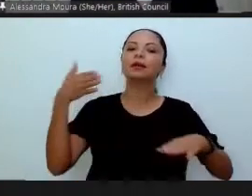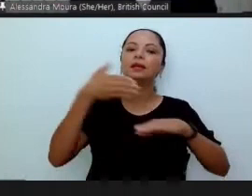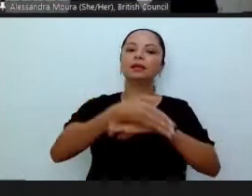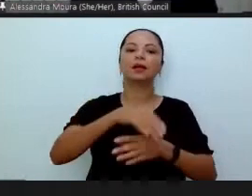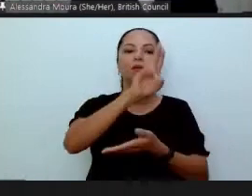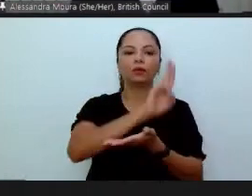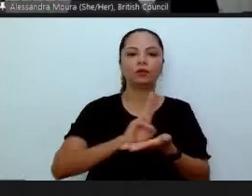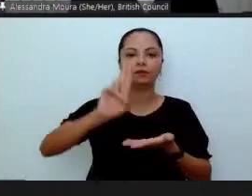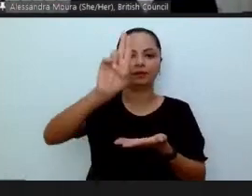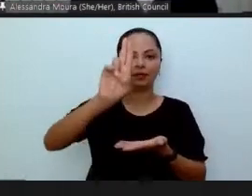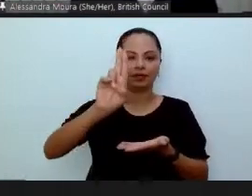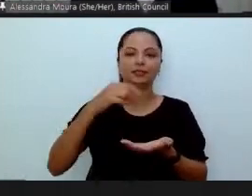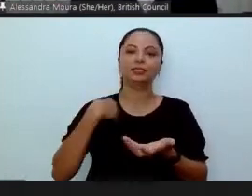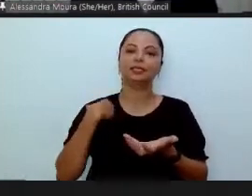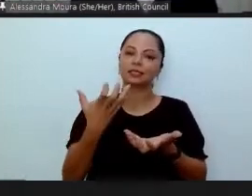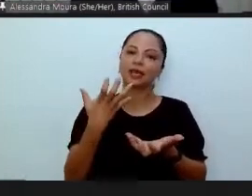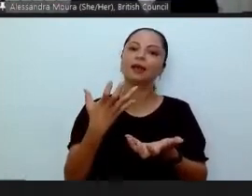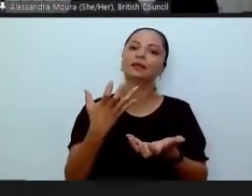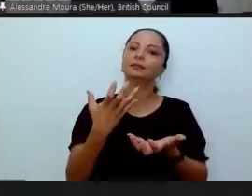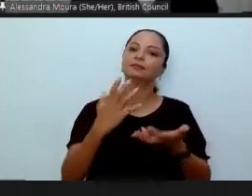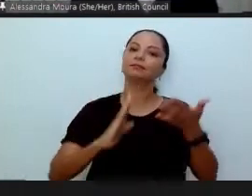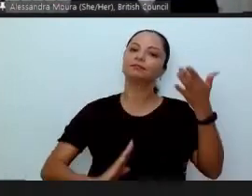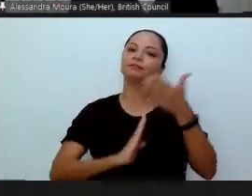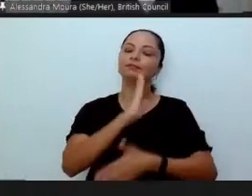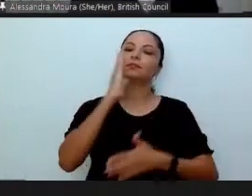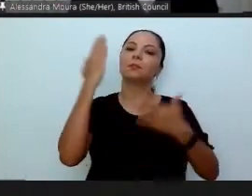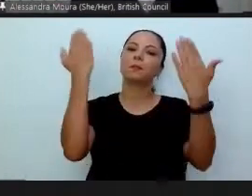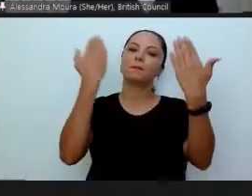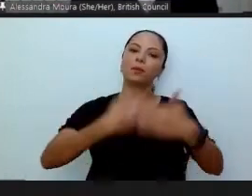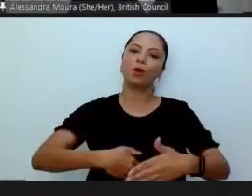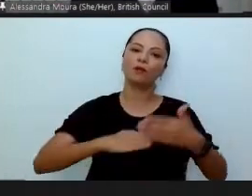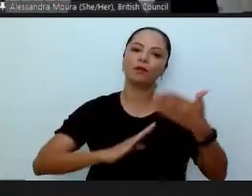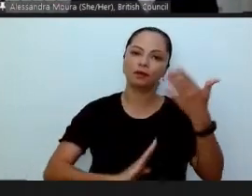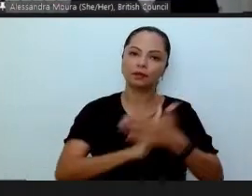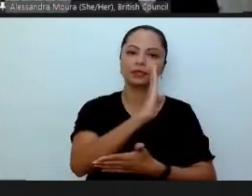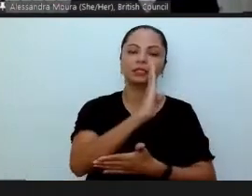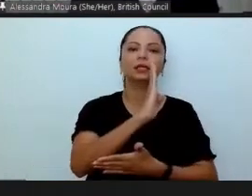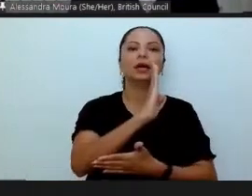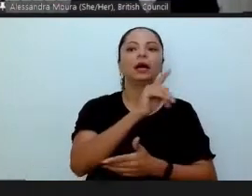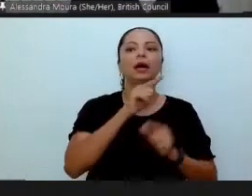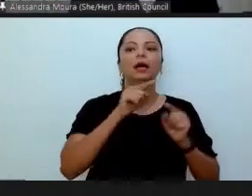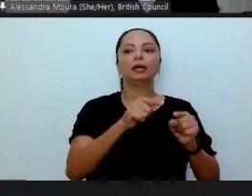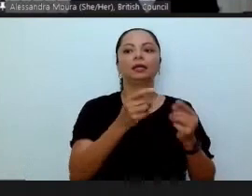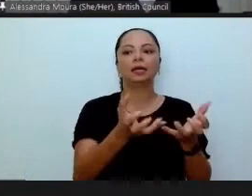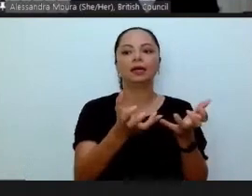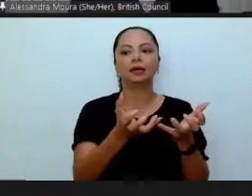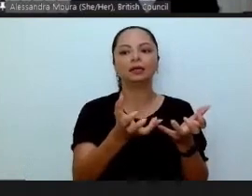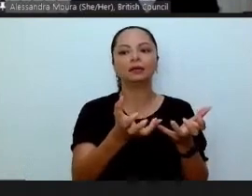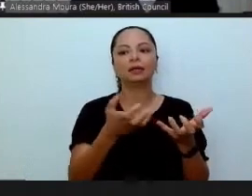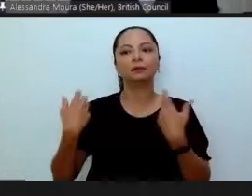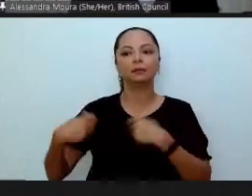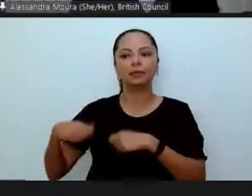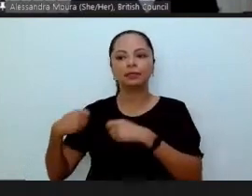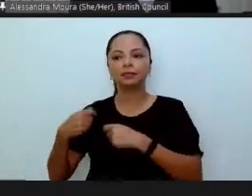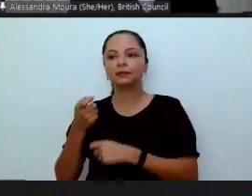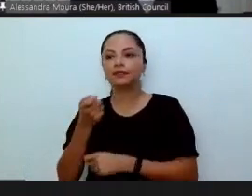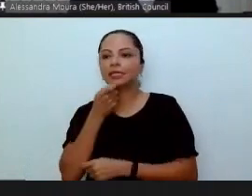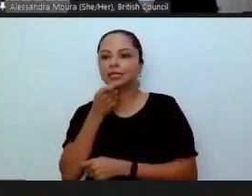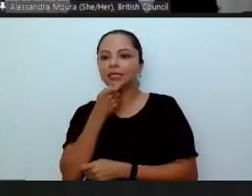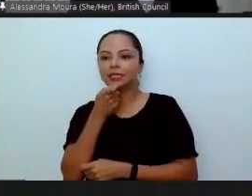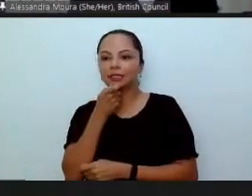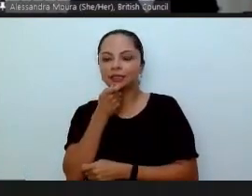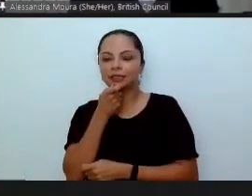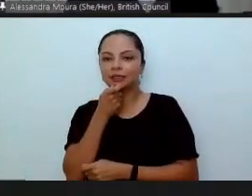it. Or it could be a combination of intrinsic and extrinsic. And the goals the teacher has is to improve the learner's motivation in